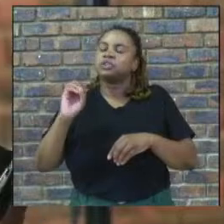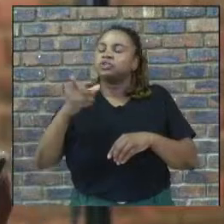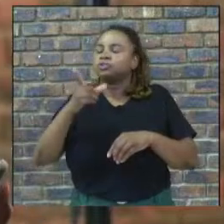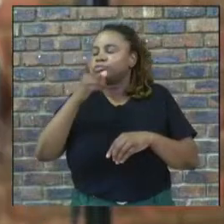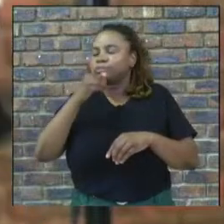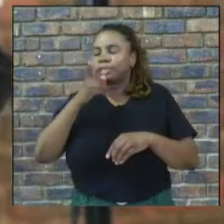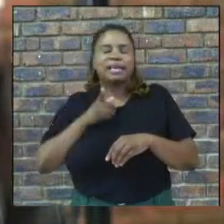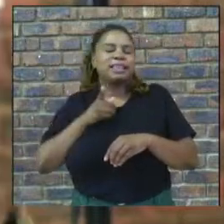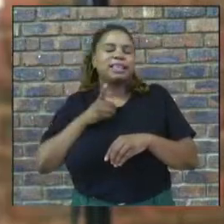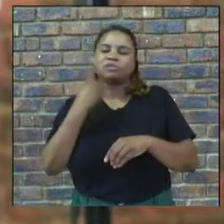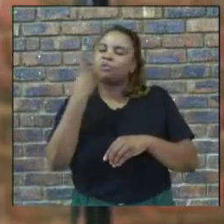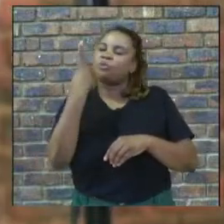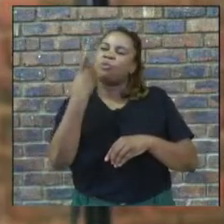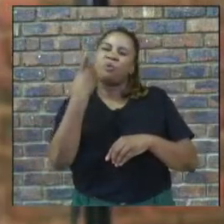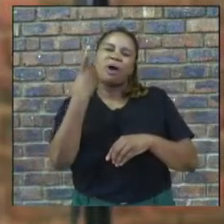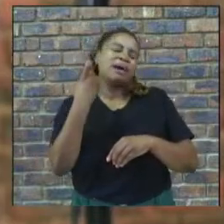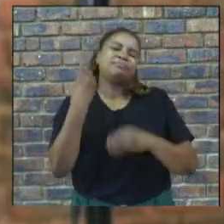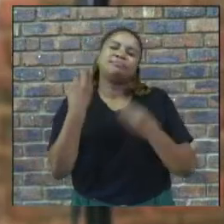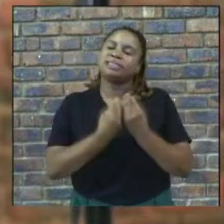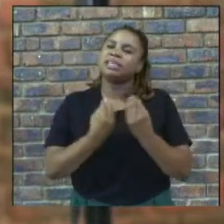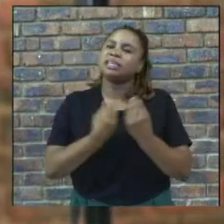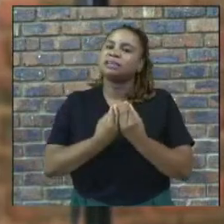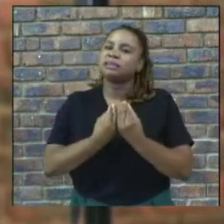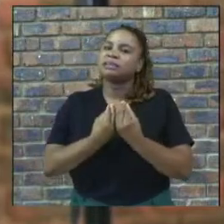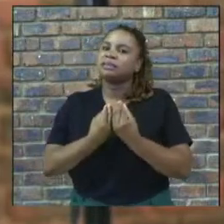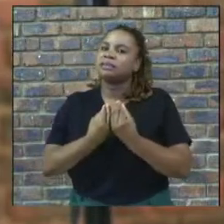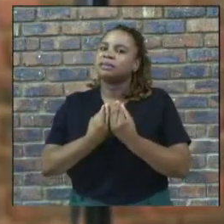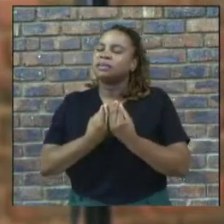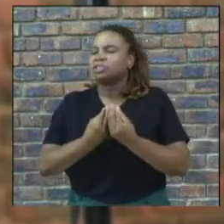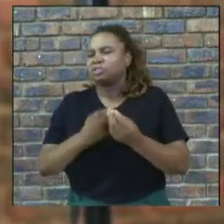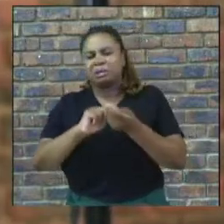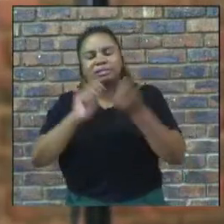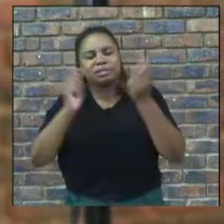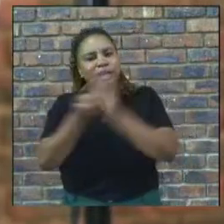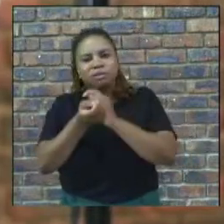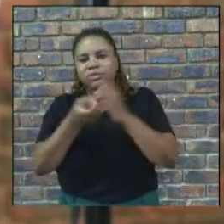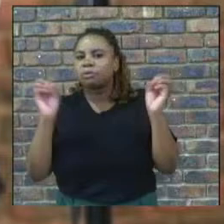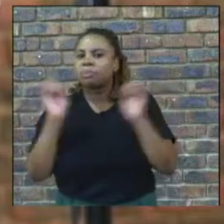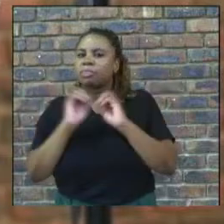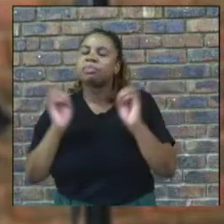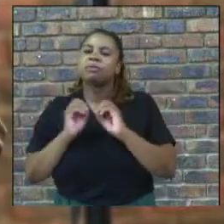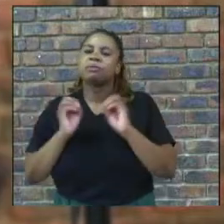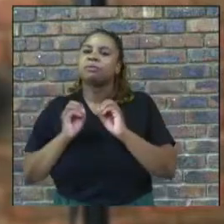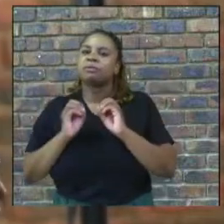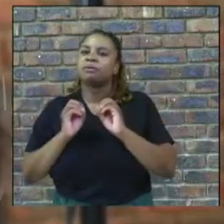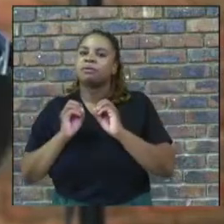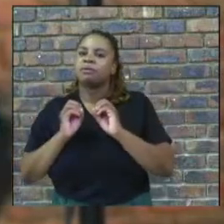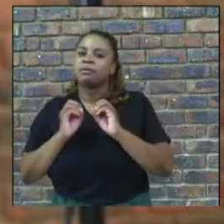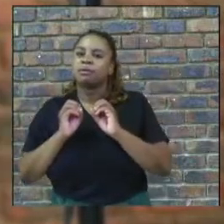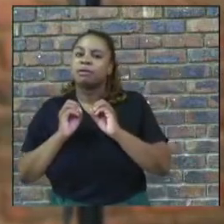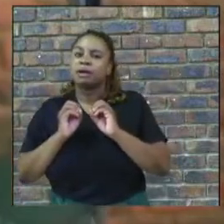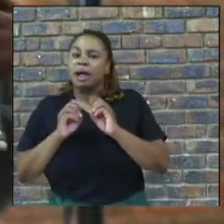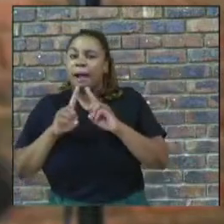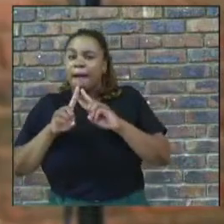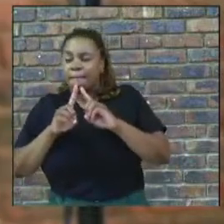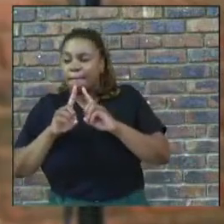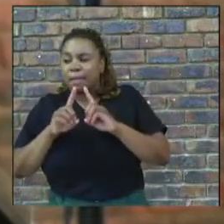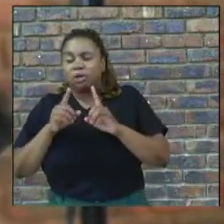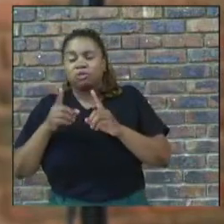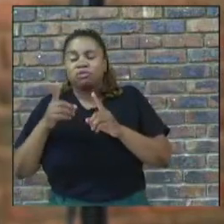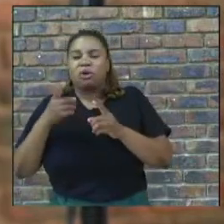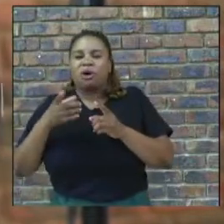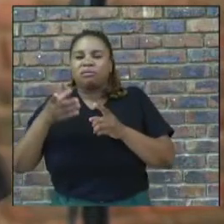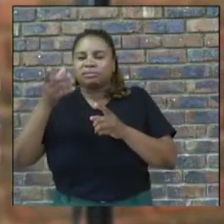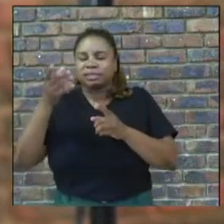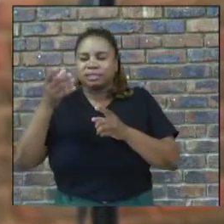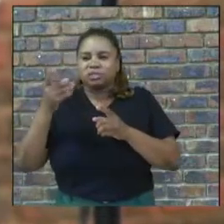change. You are telling us how you have matched those departments, but you didn't come to the people and research what are